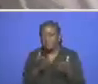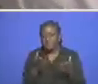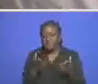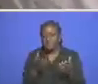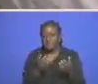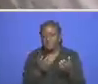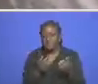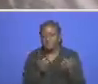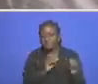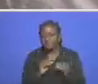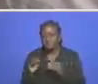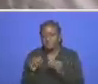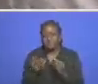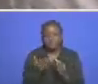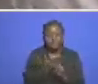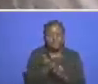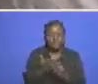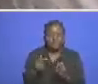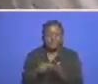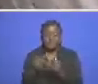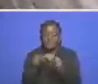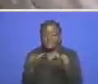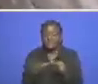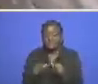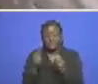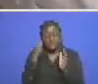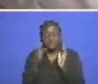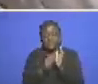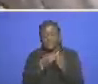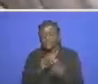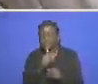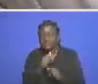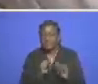and would have noticed any activity maybe